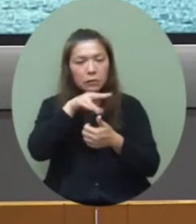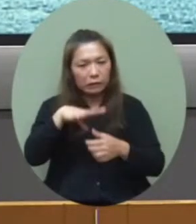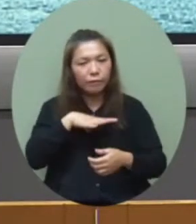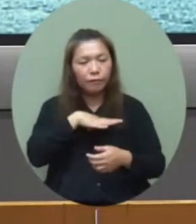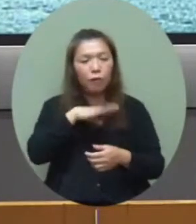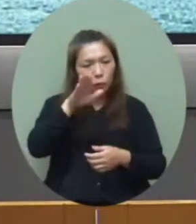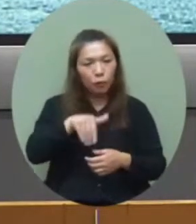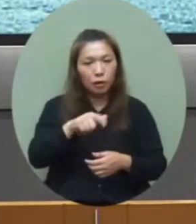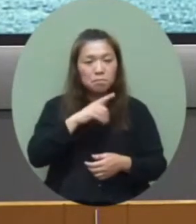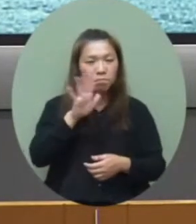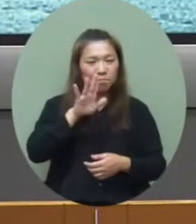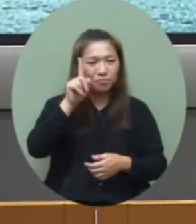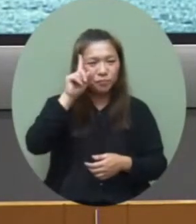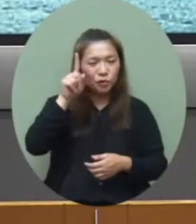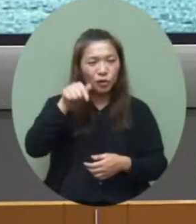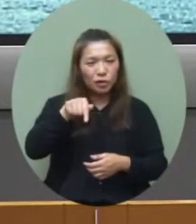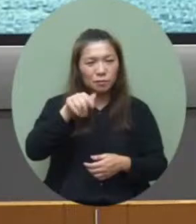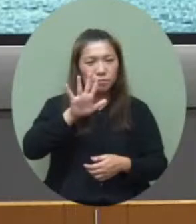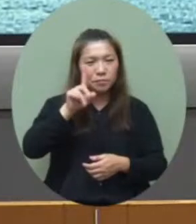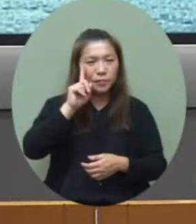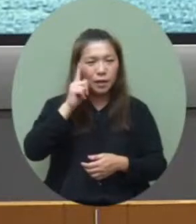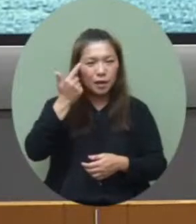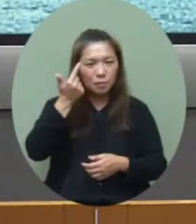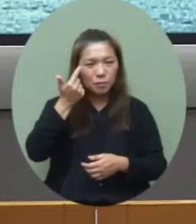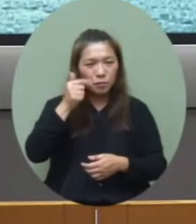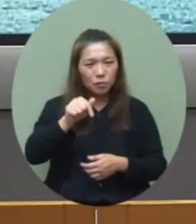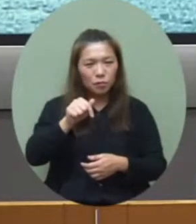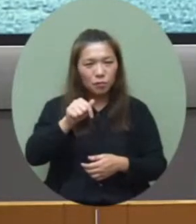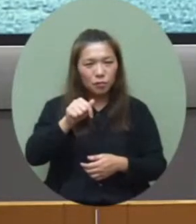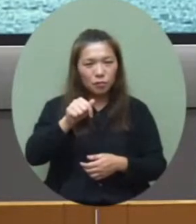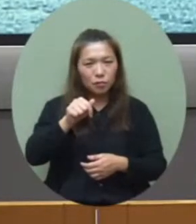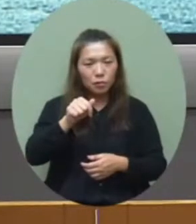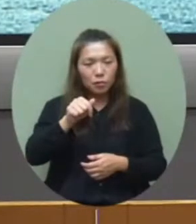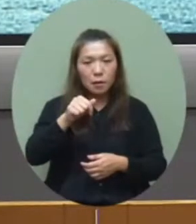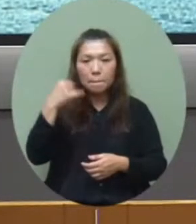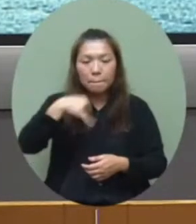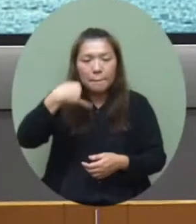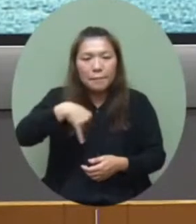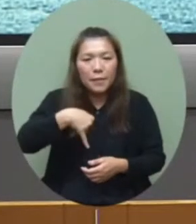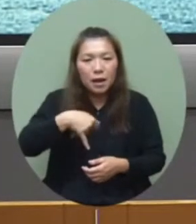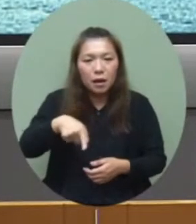cost, to do it more expeditiously.